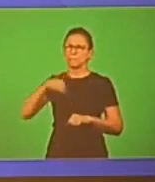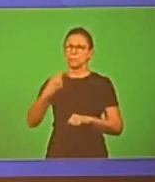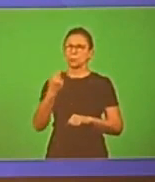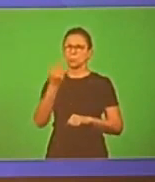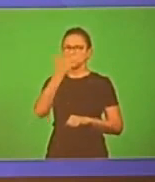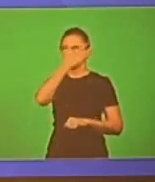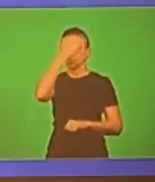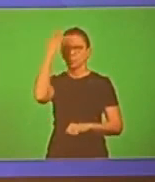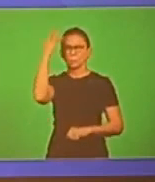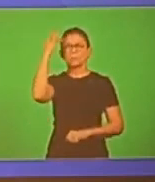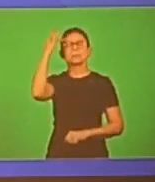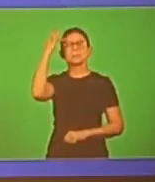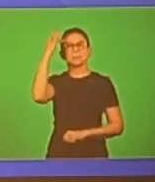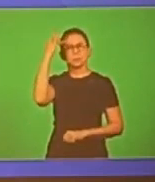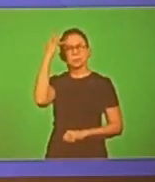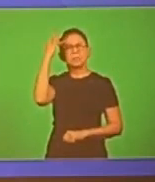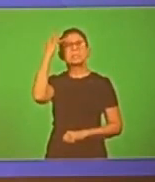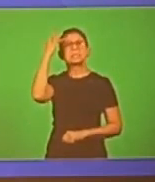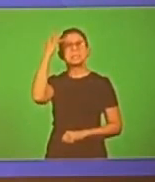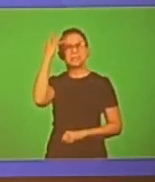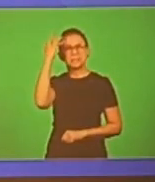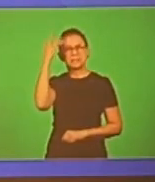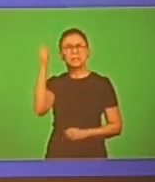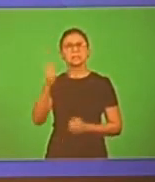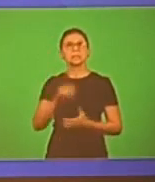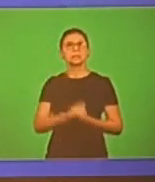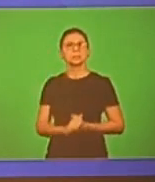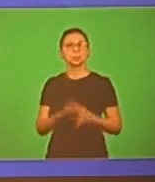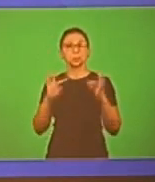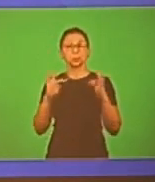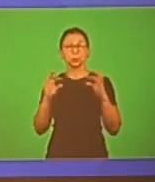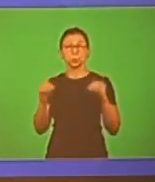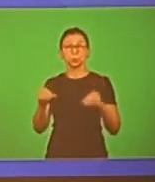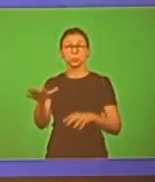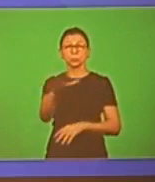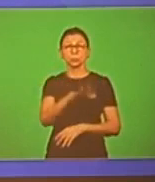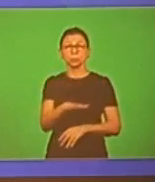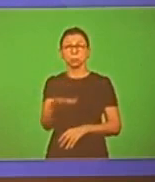had more than 1,000 participants.